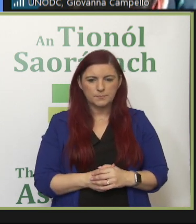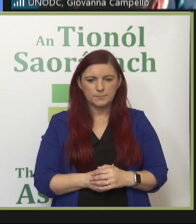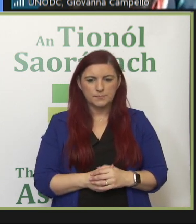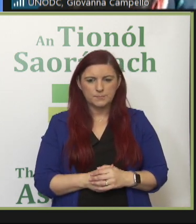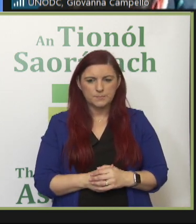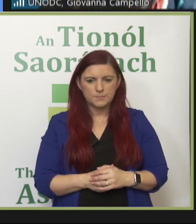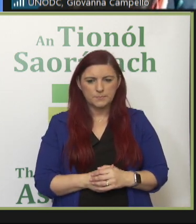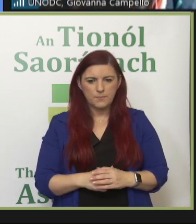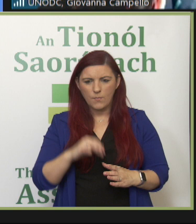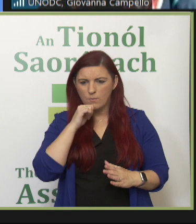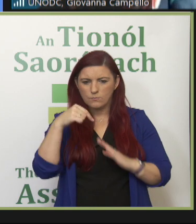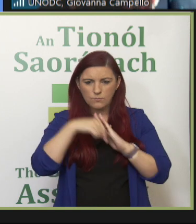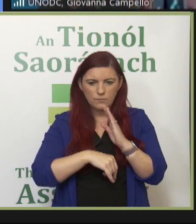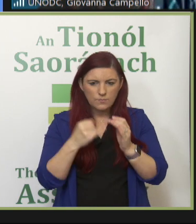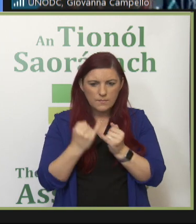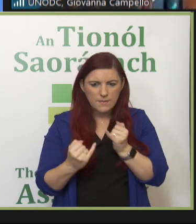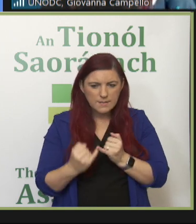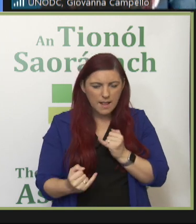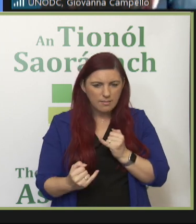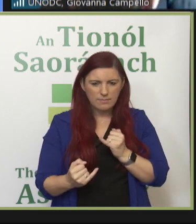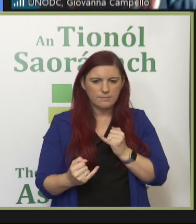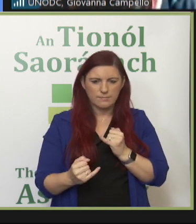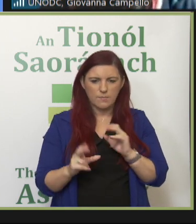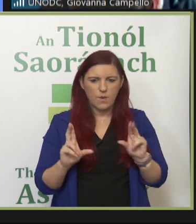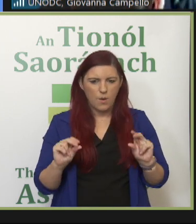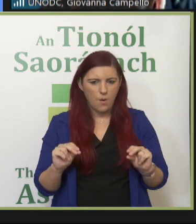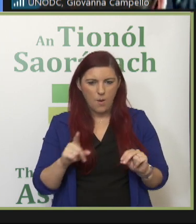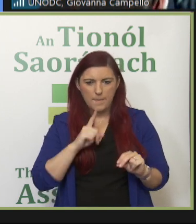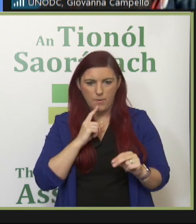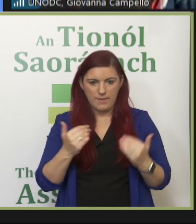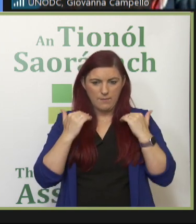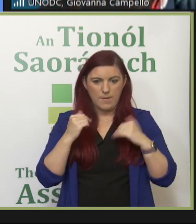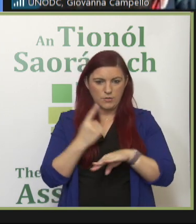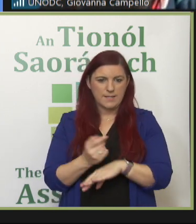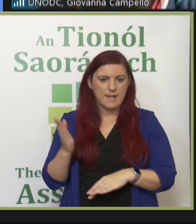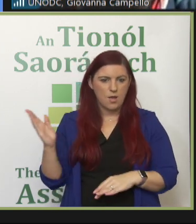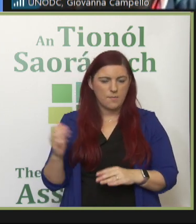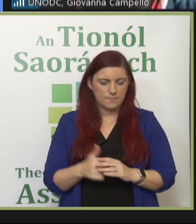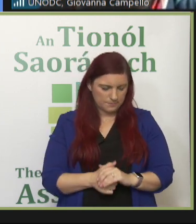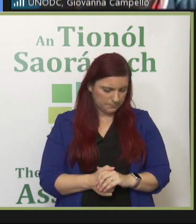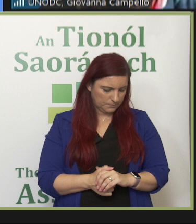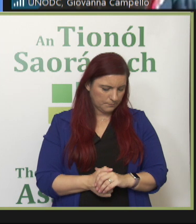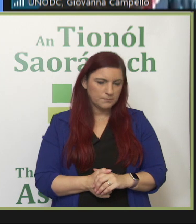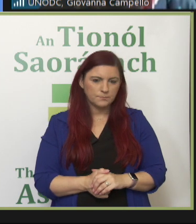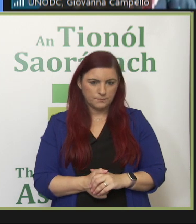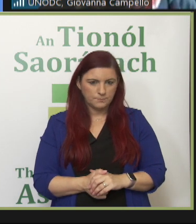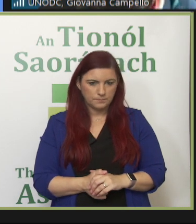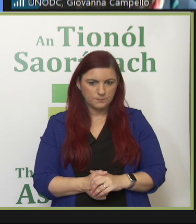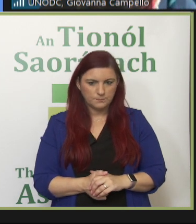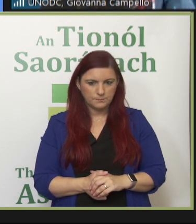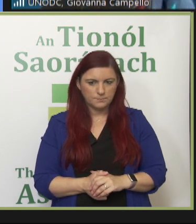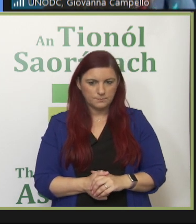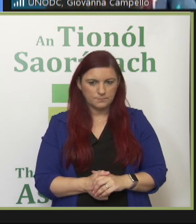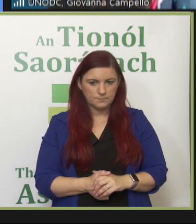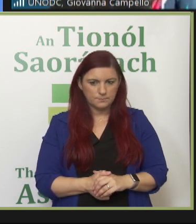them because I will go on too much, but of course they are at the disposal of all of the member states. What I would like